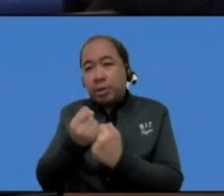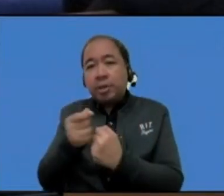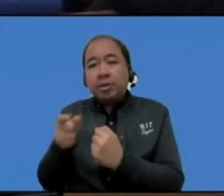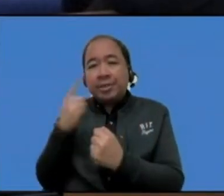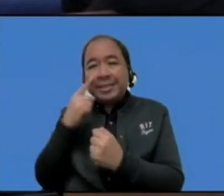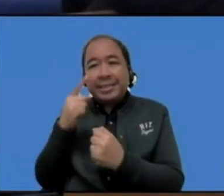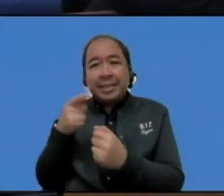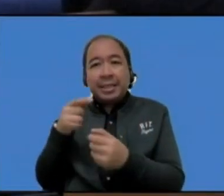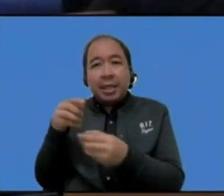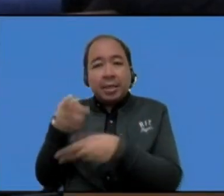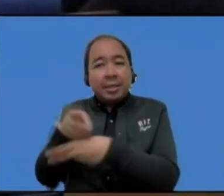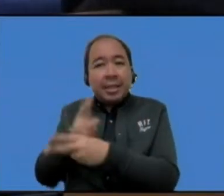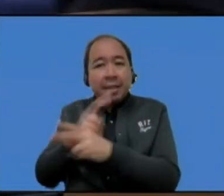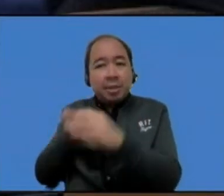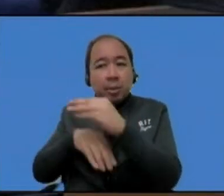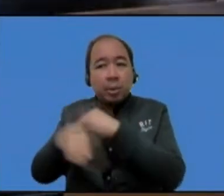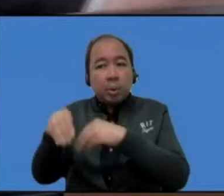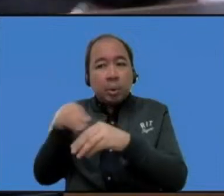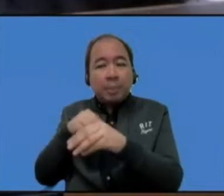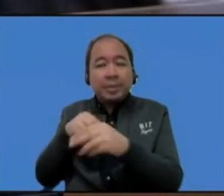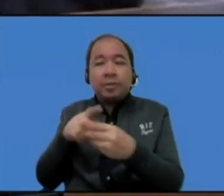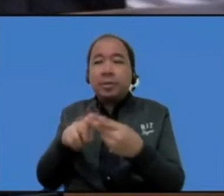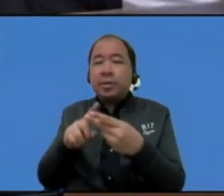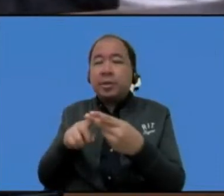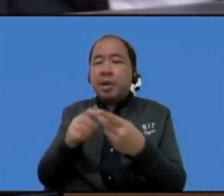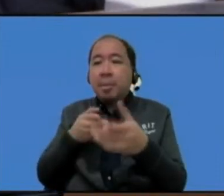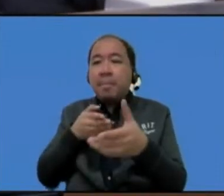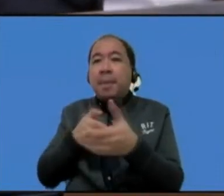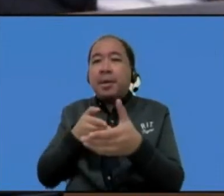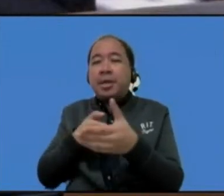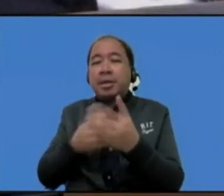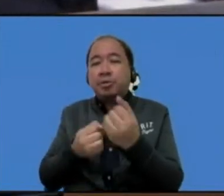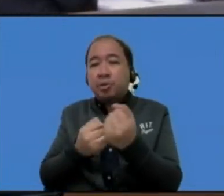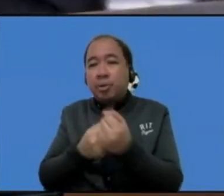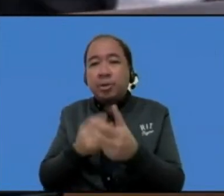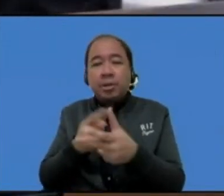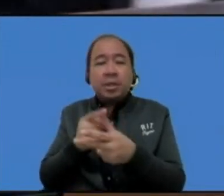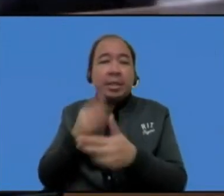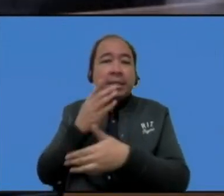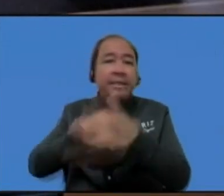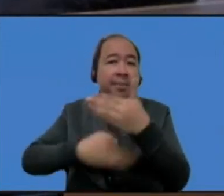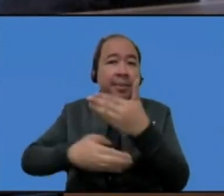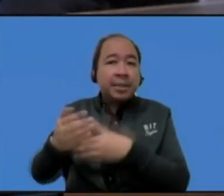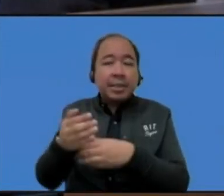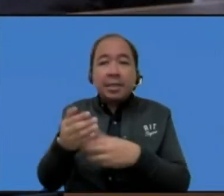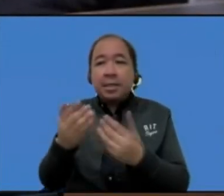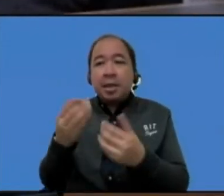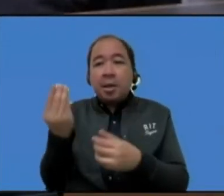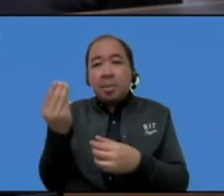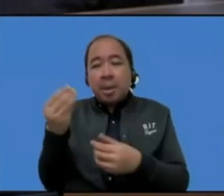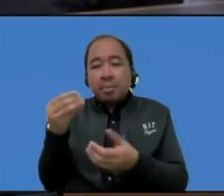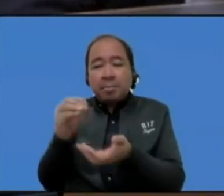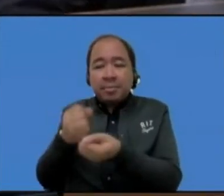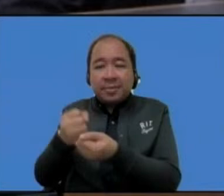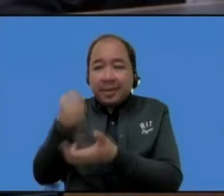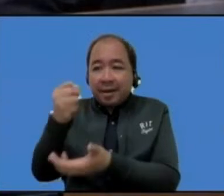compensation and burial support, disability allowances, medical treatment costs,